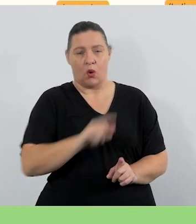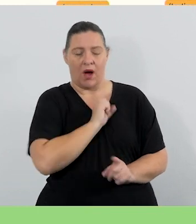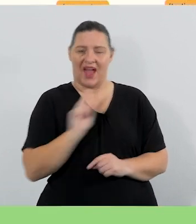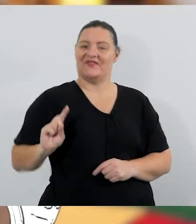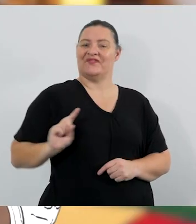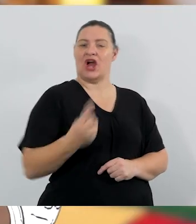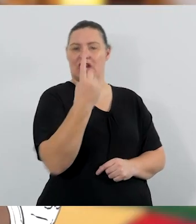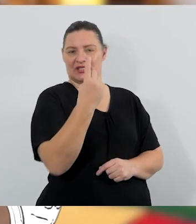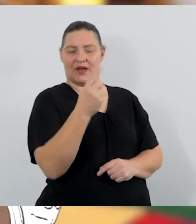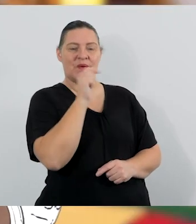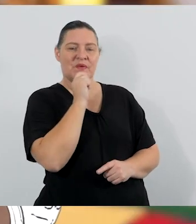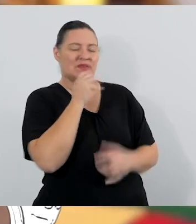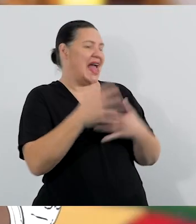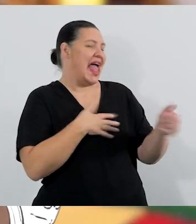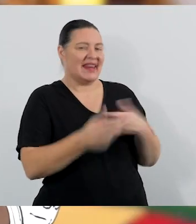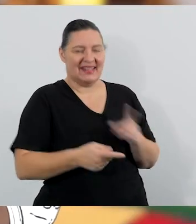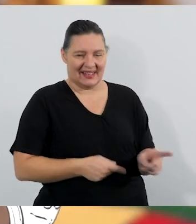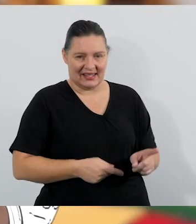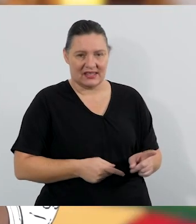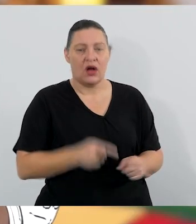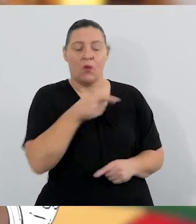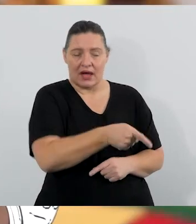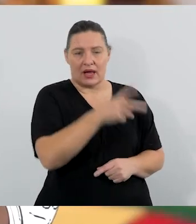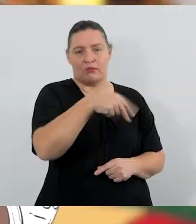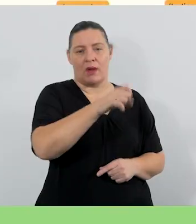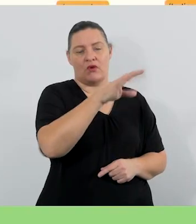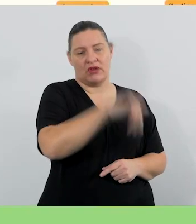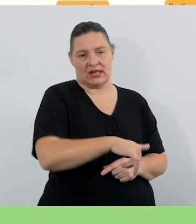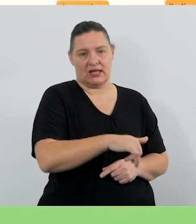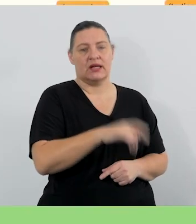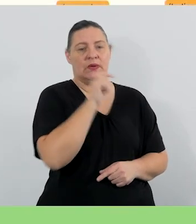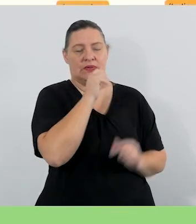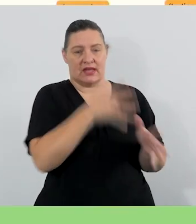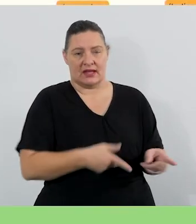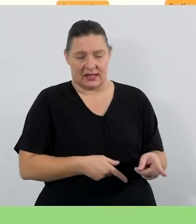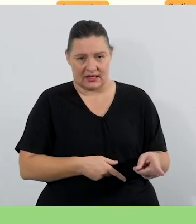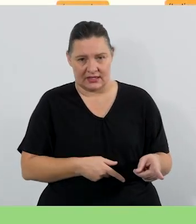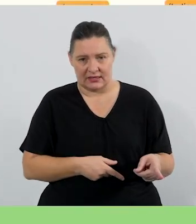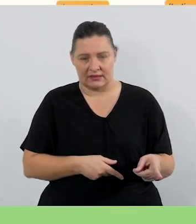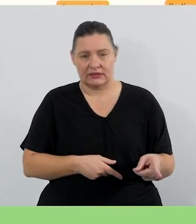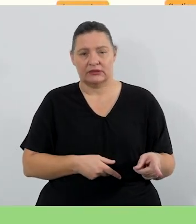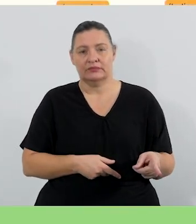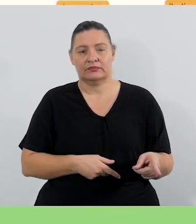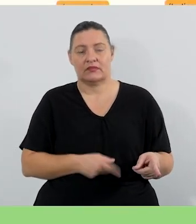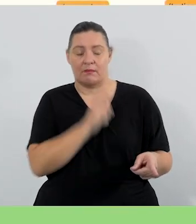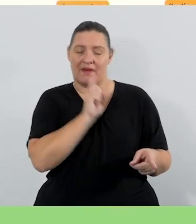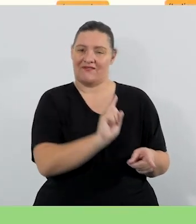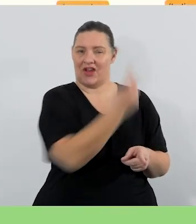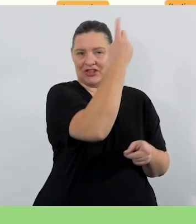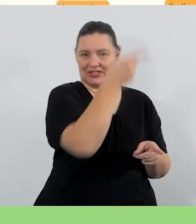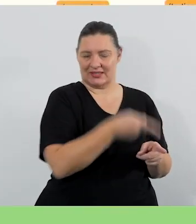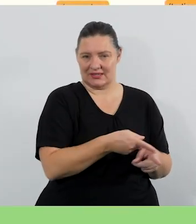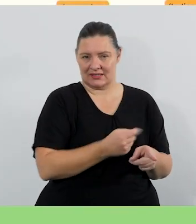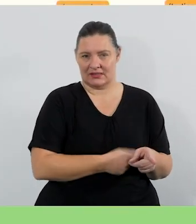because they are the first people to consume anything. So we refer to them as primary consumer. Primary means